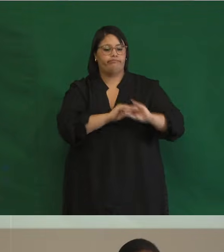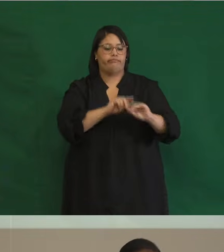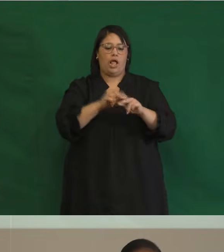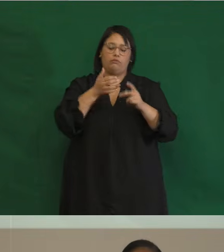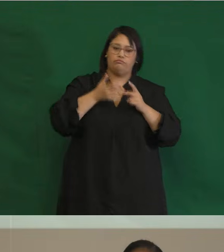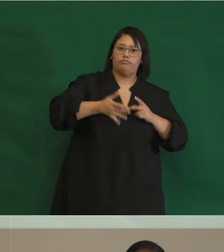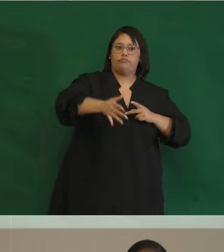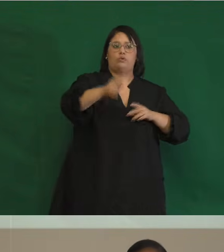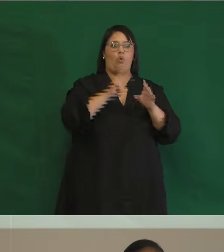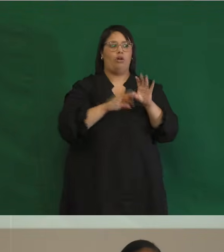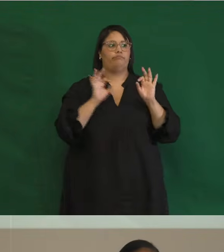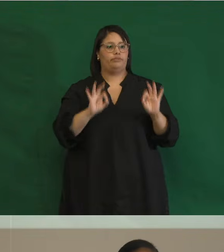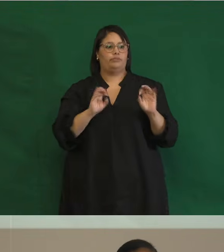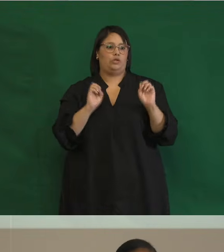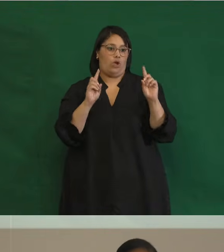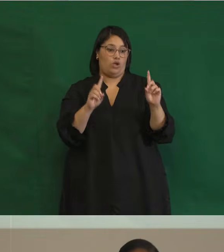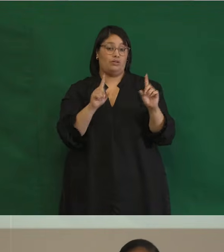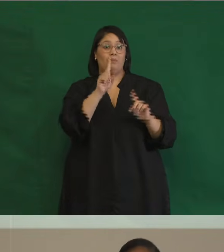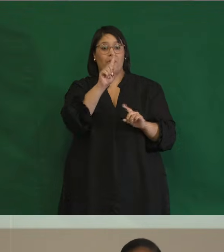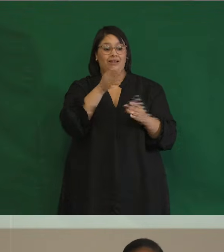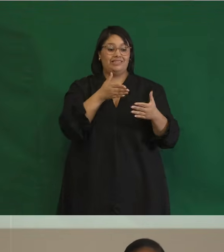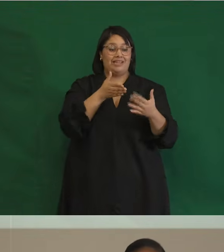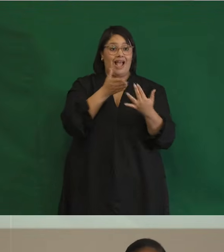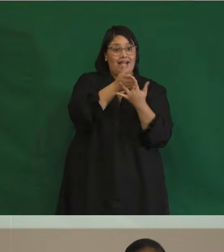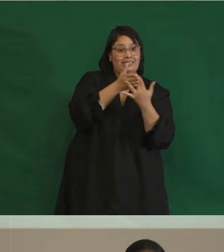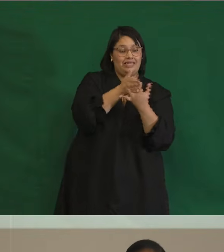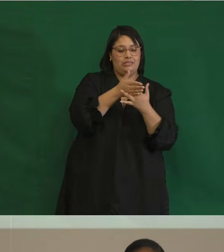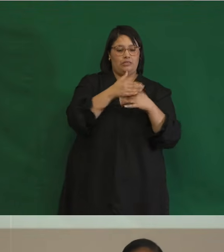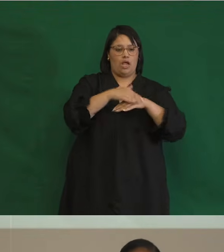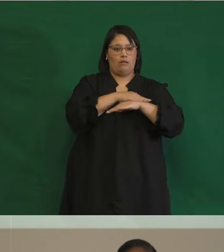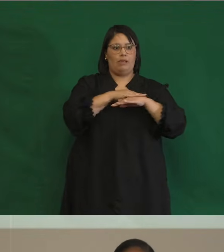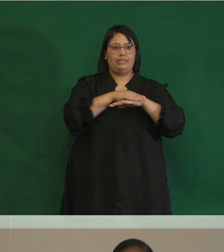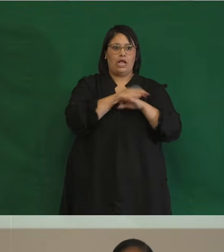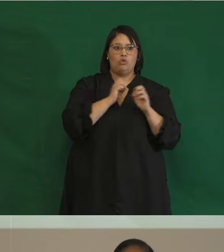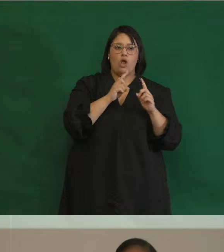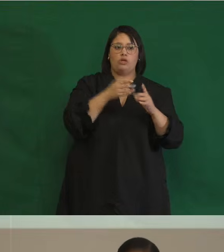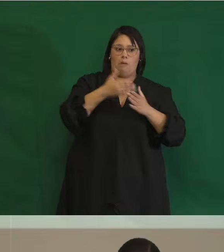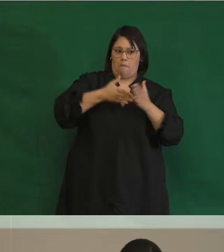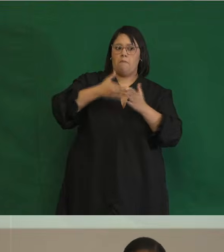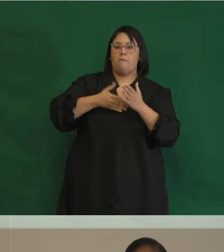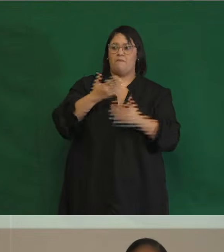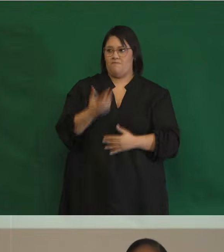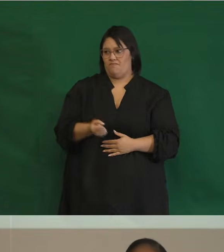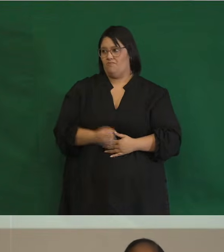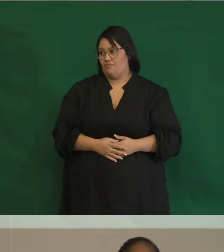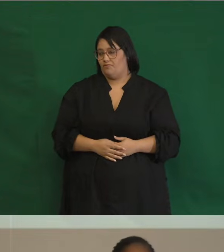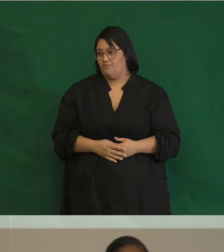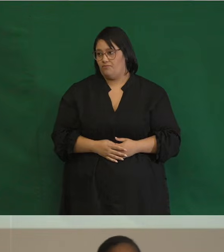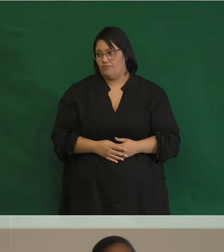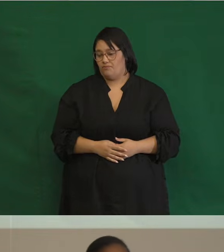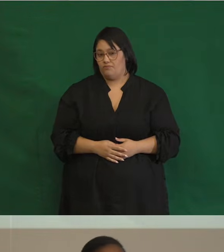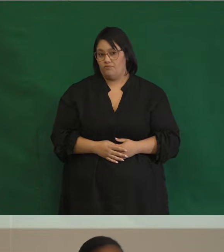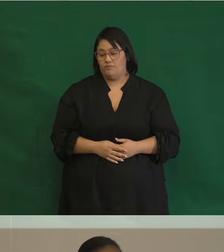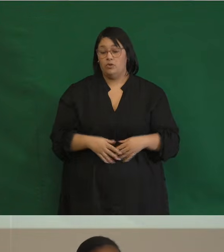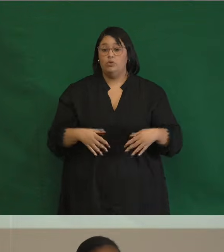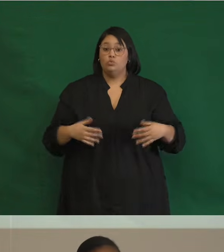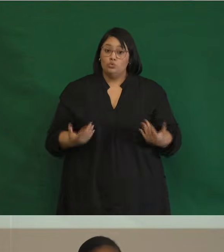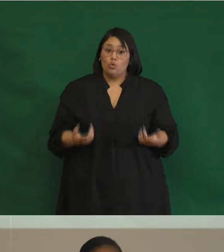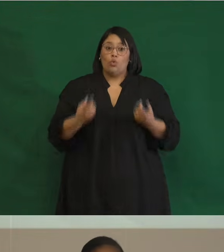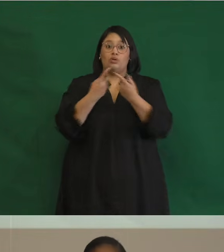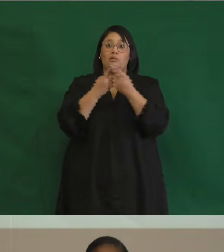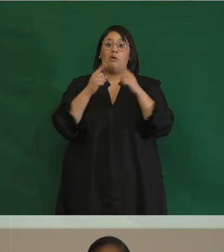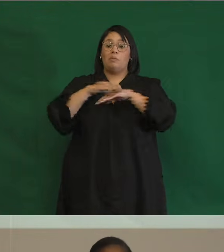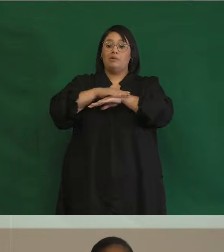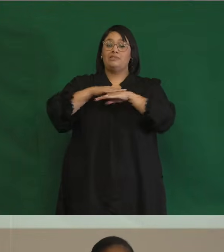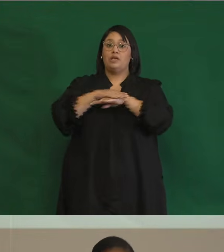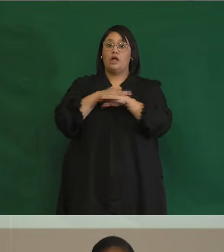education. But access to basic education is still a challenge. The Department of Basic